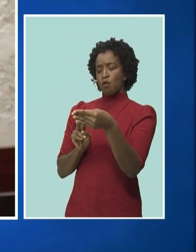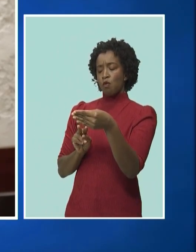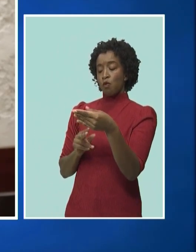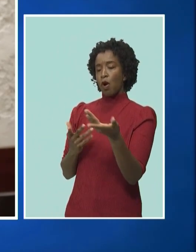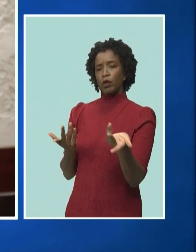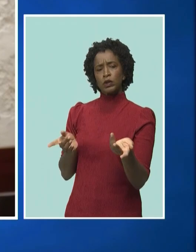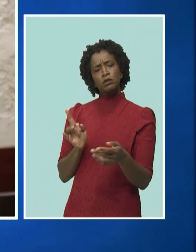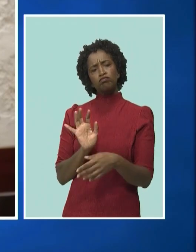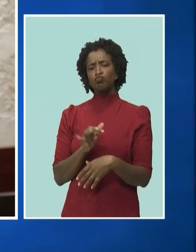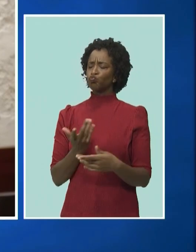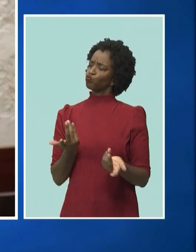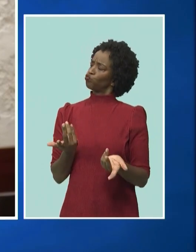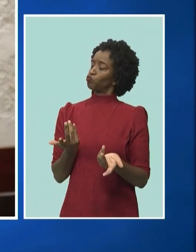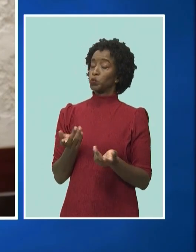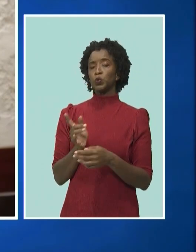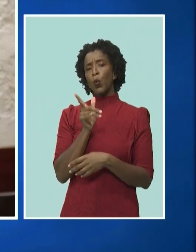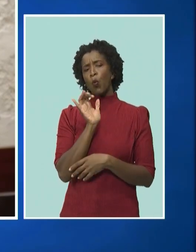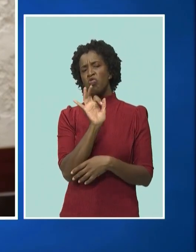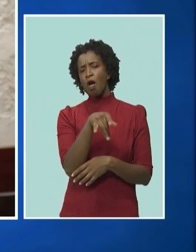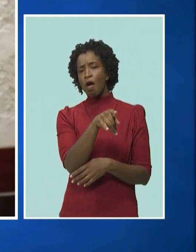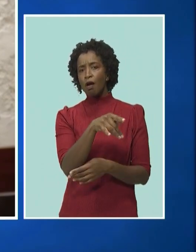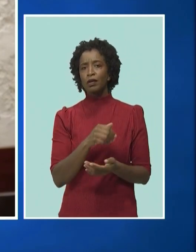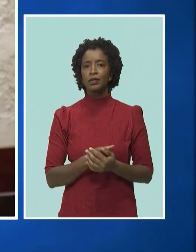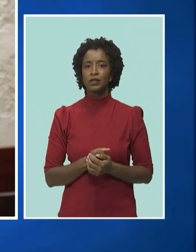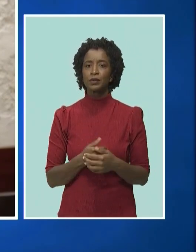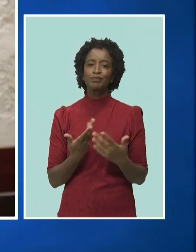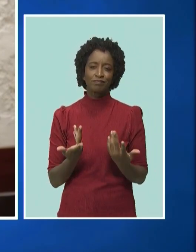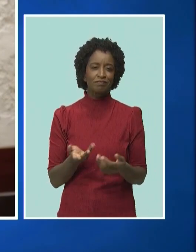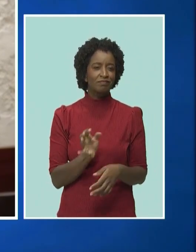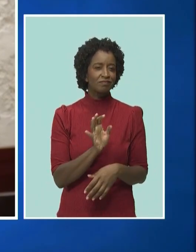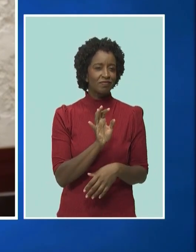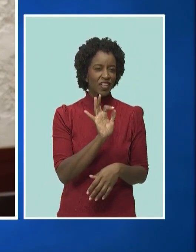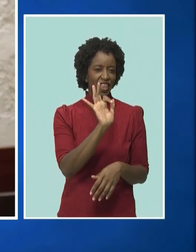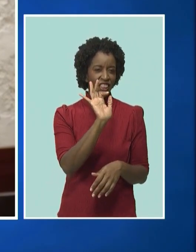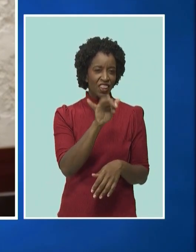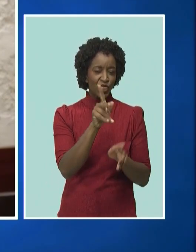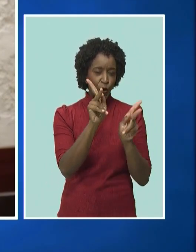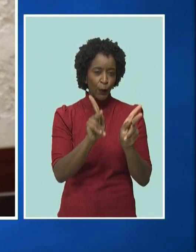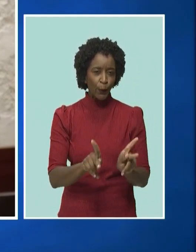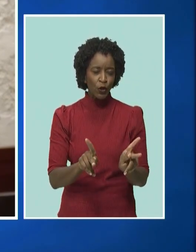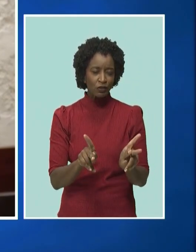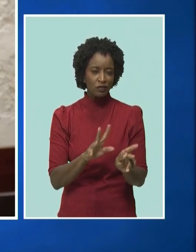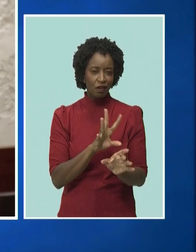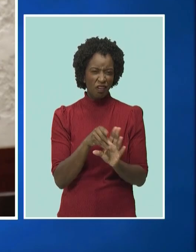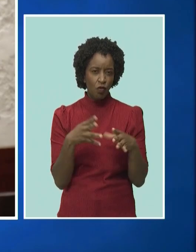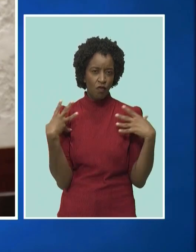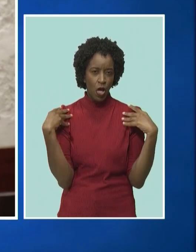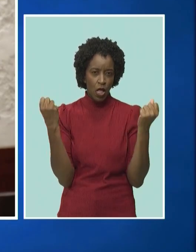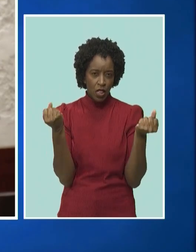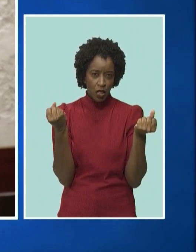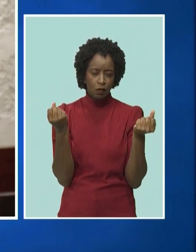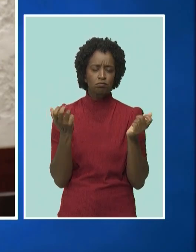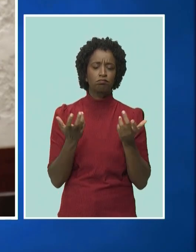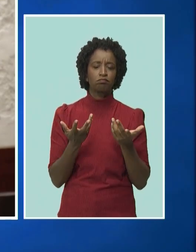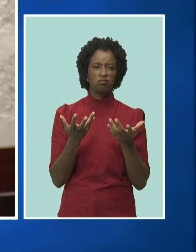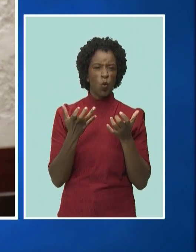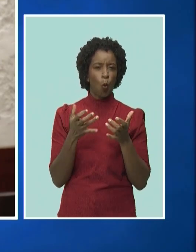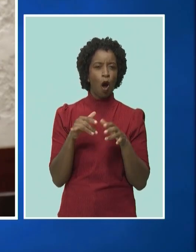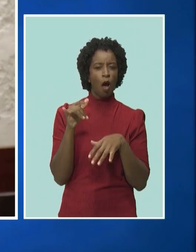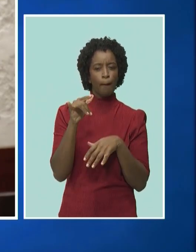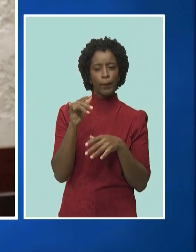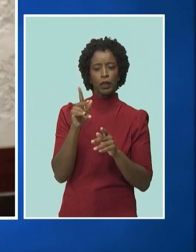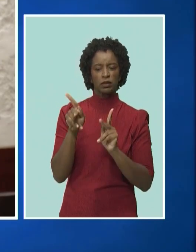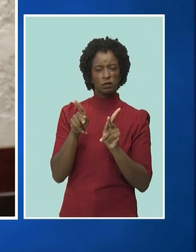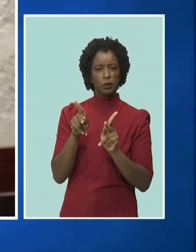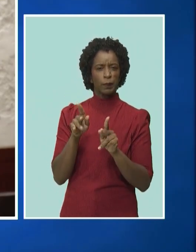that? It turns out that it's a health person that comes. But I still don't